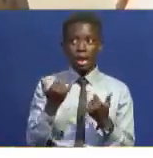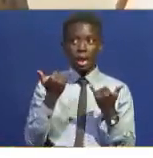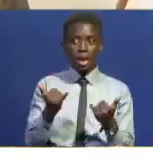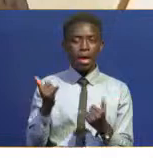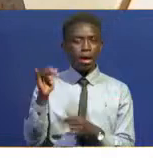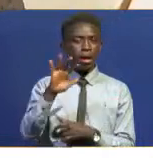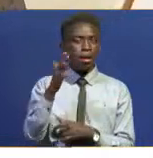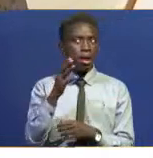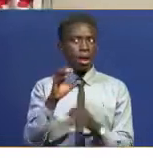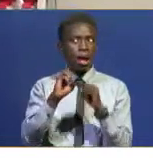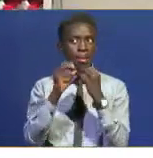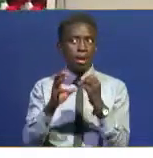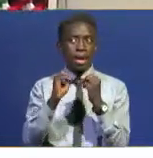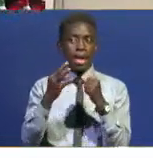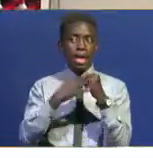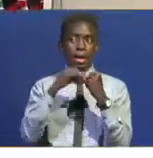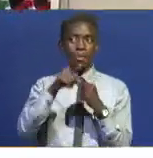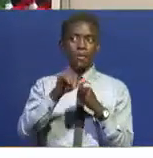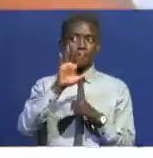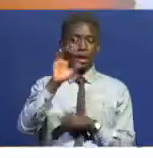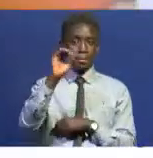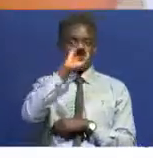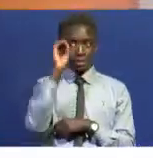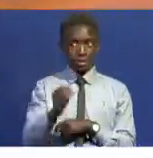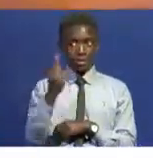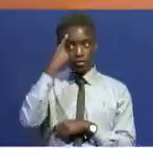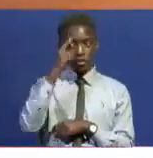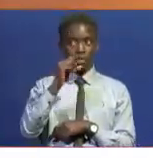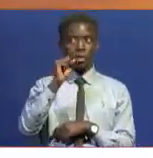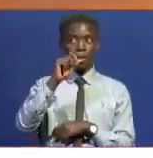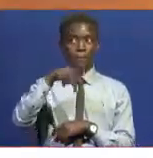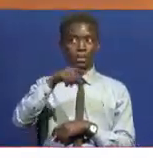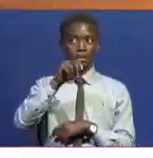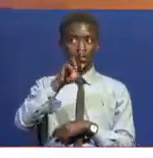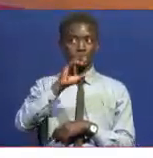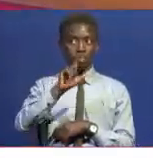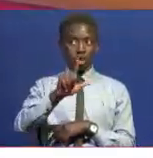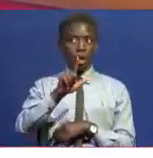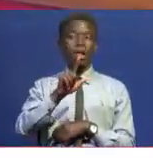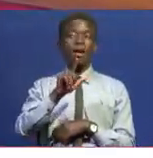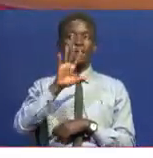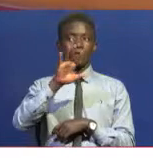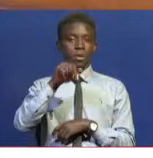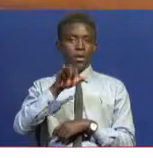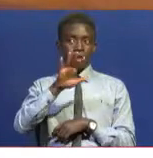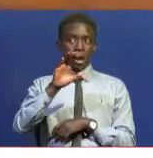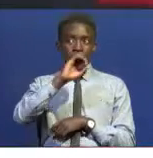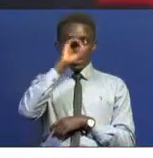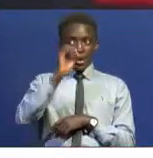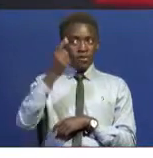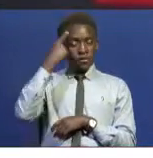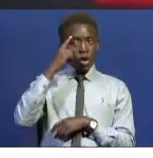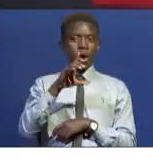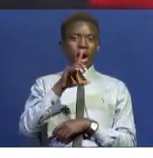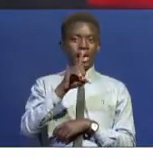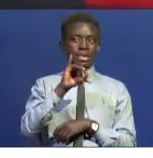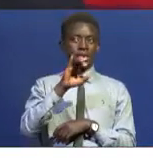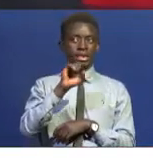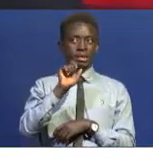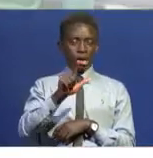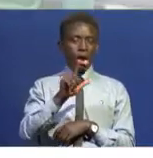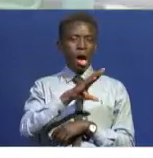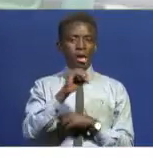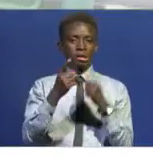of 8.5% for super petrol, 5.5% for diesel, and 6.7% for